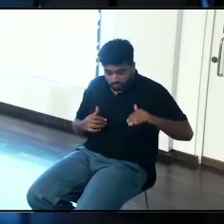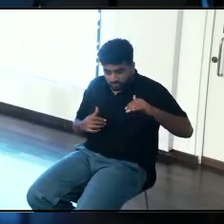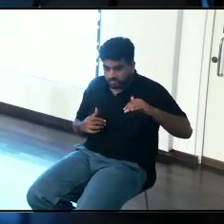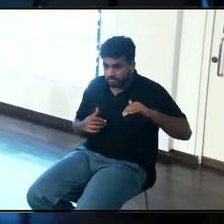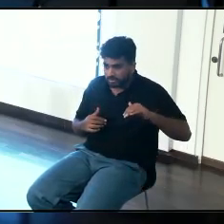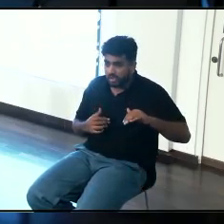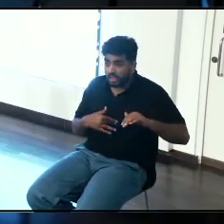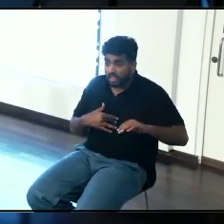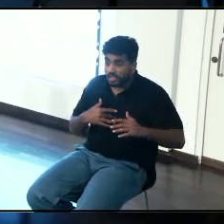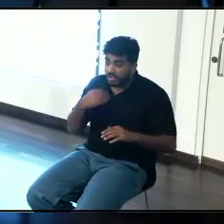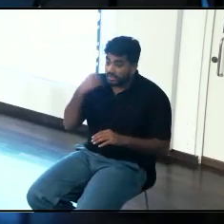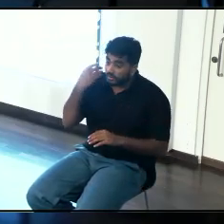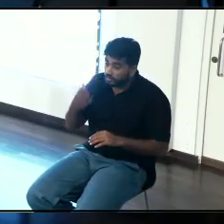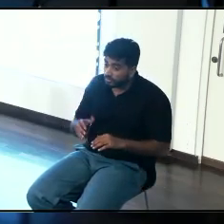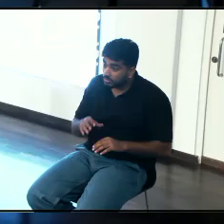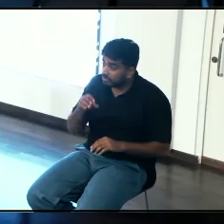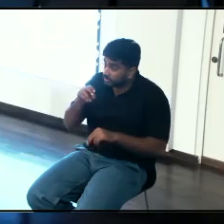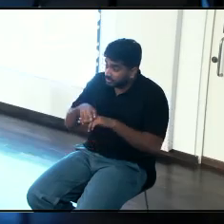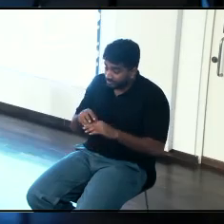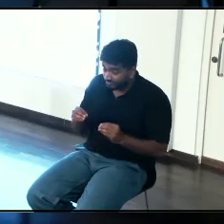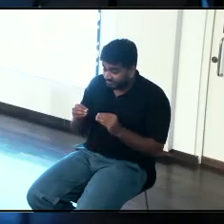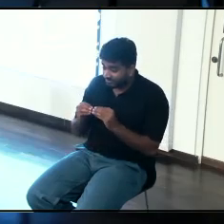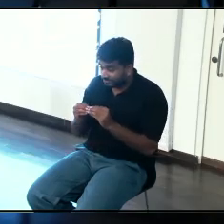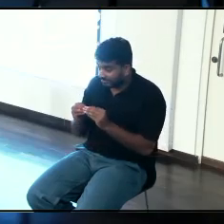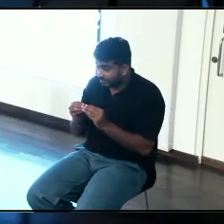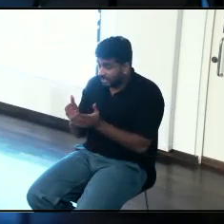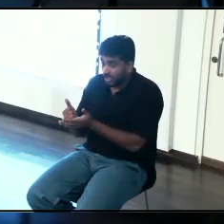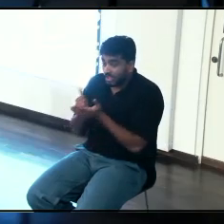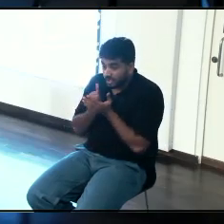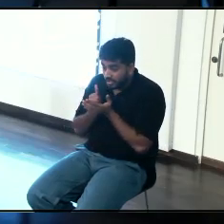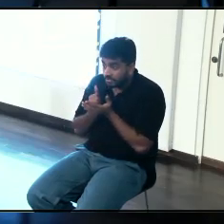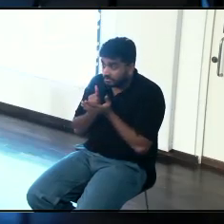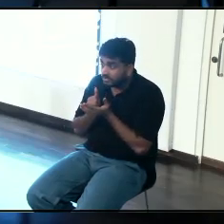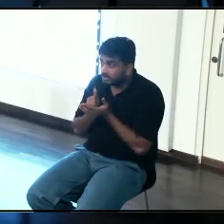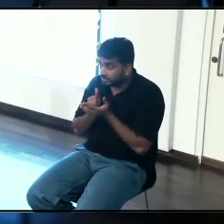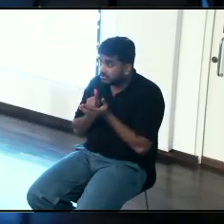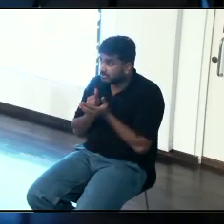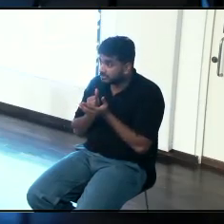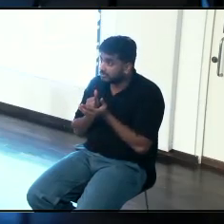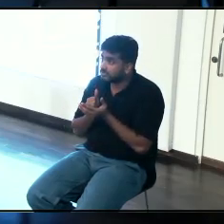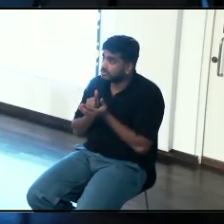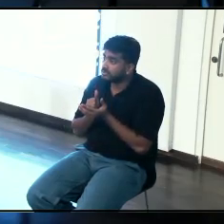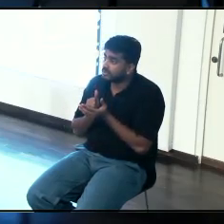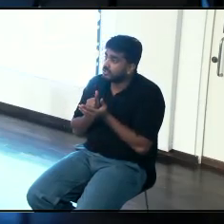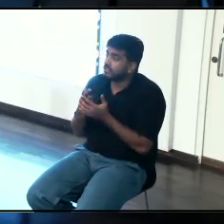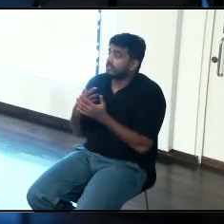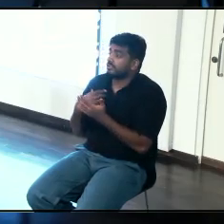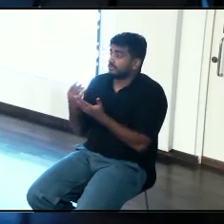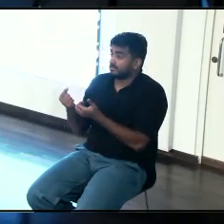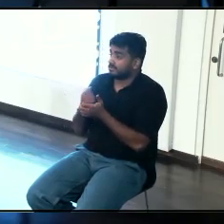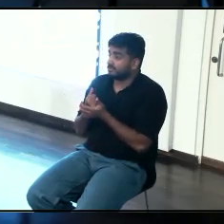my ancestral family home in Bombay that allowed me that, the freedom.